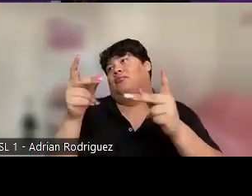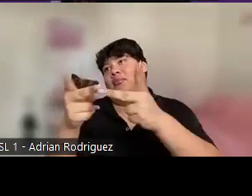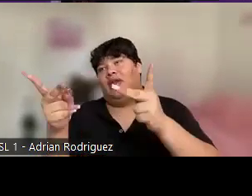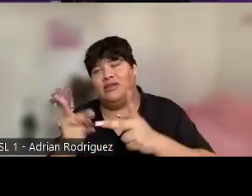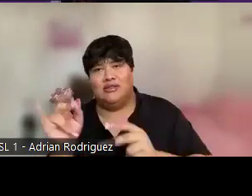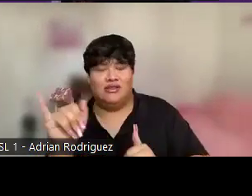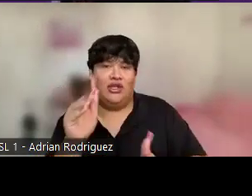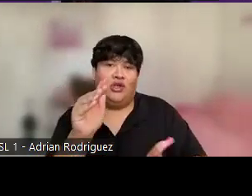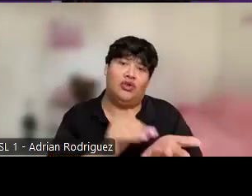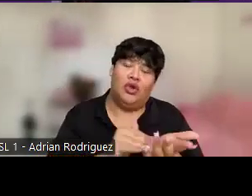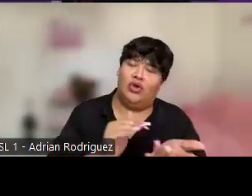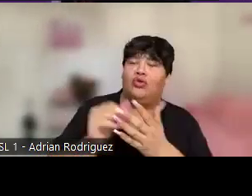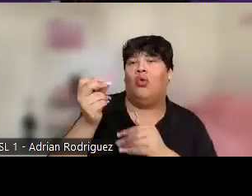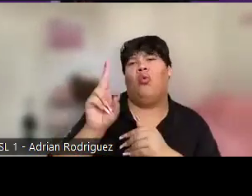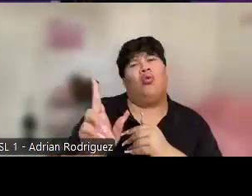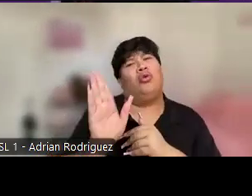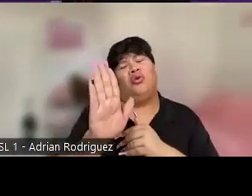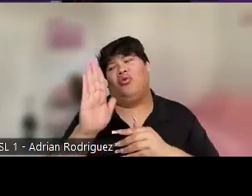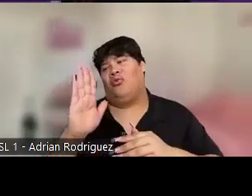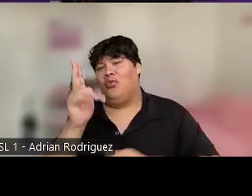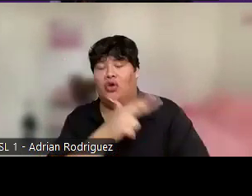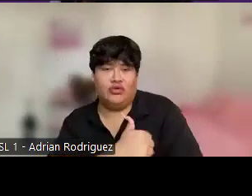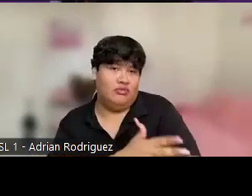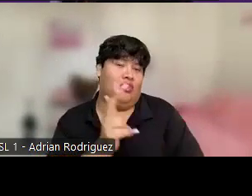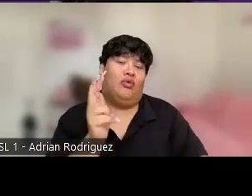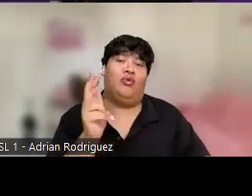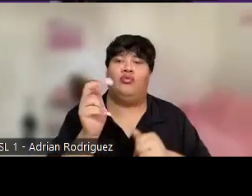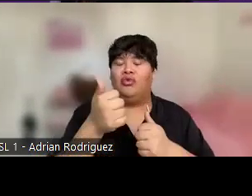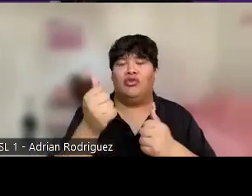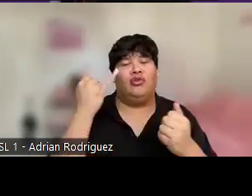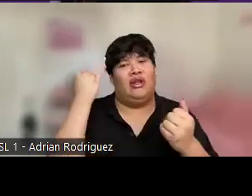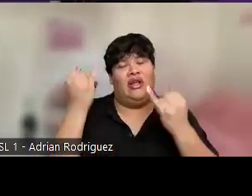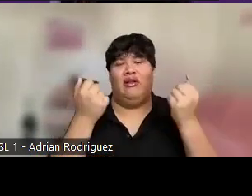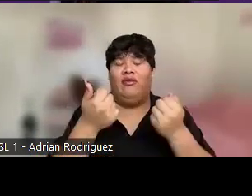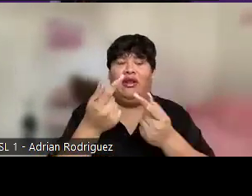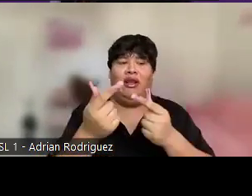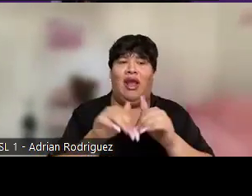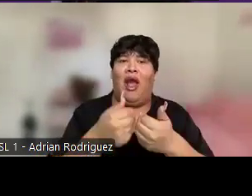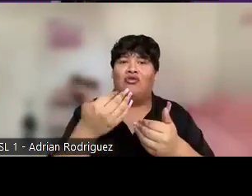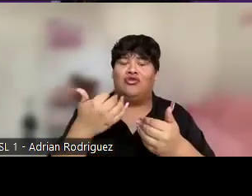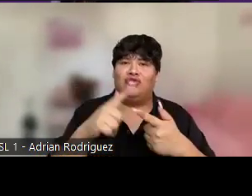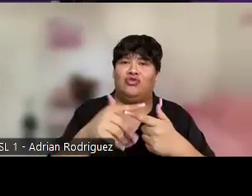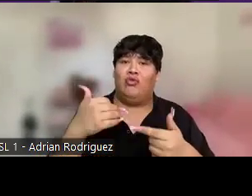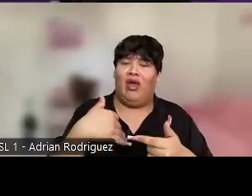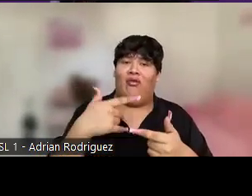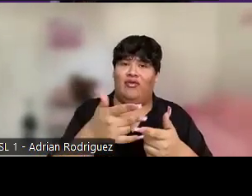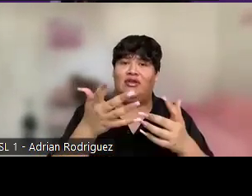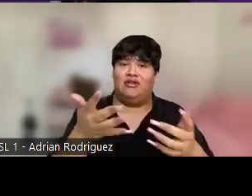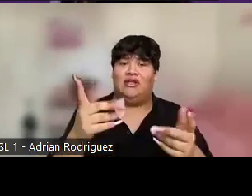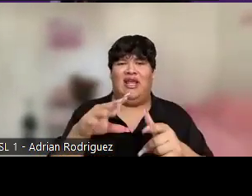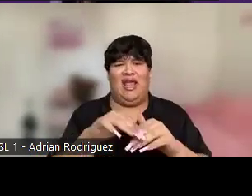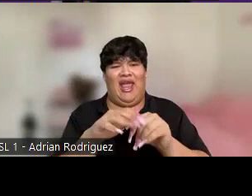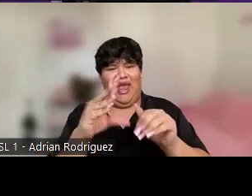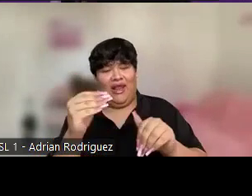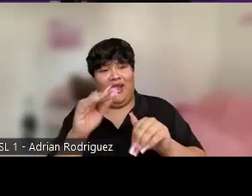clinical practice guidelines for clinicians to use and be informed on when to use these blood tests